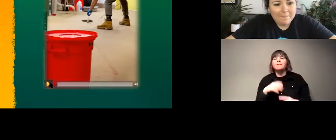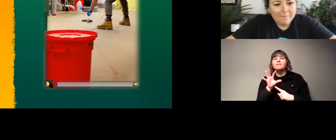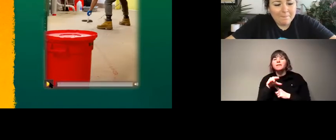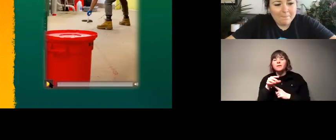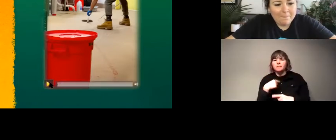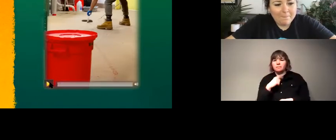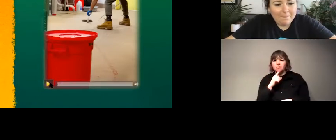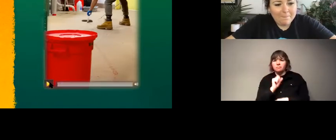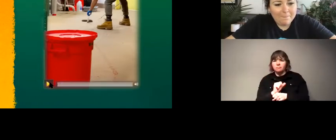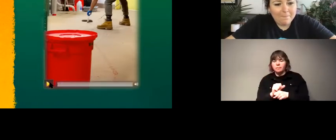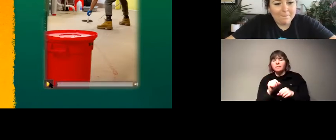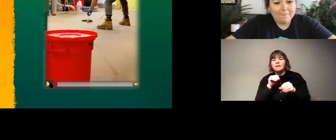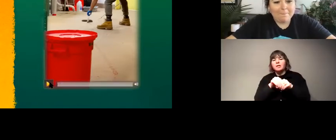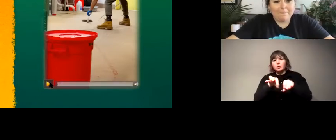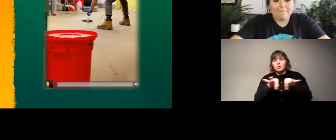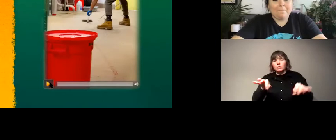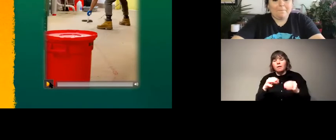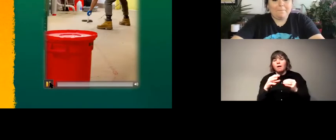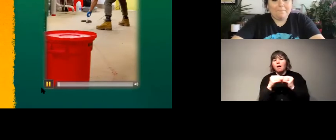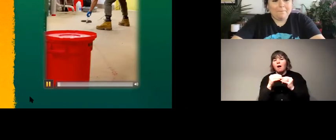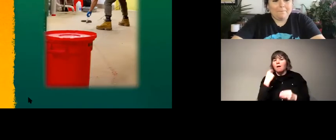actually tubing one of our cottonmouths.